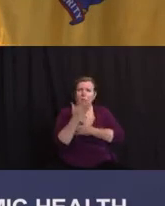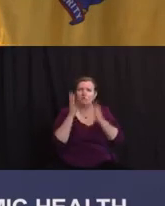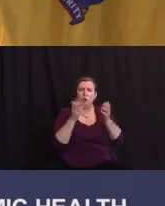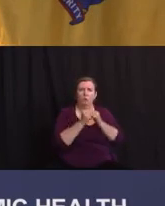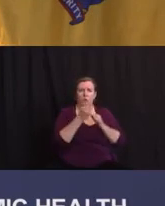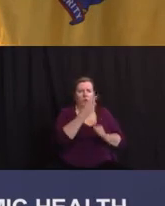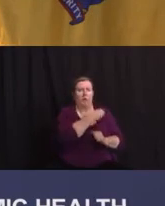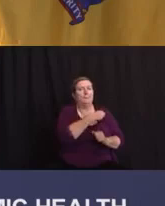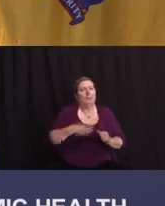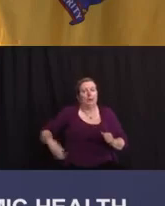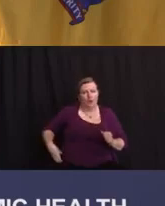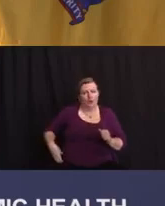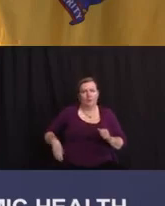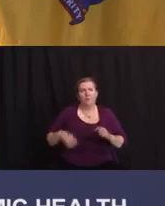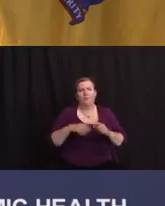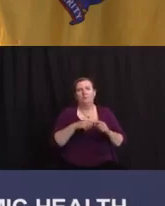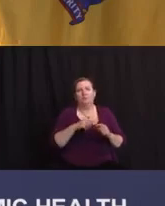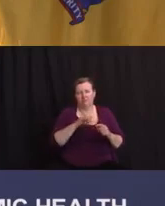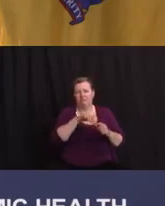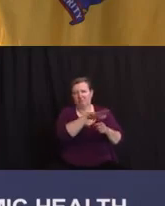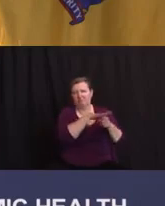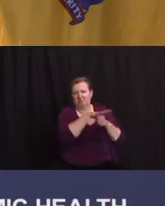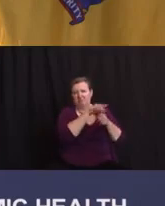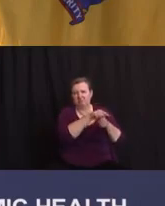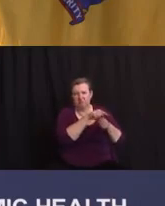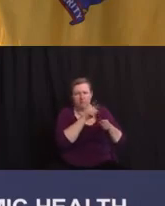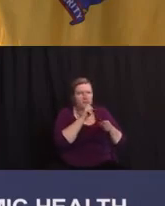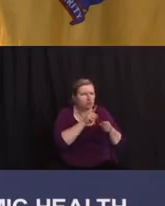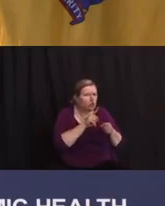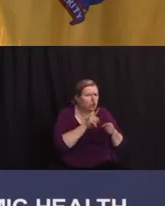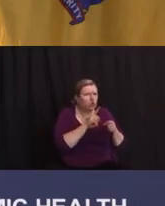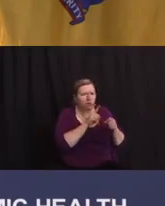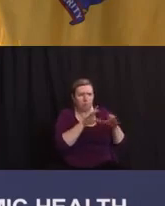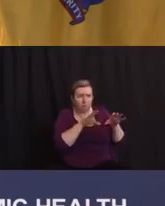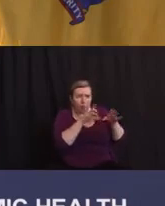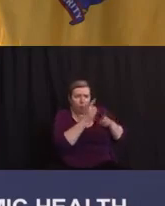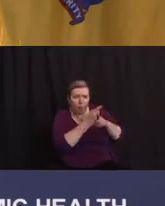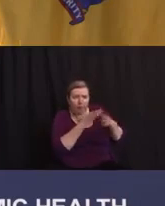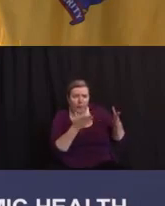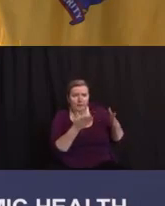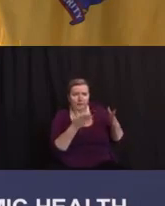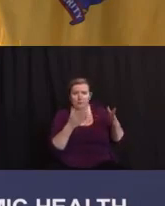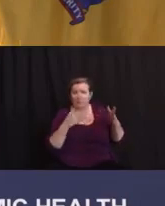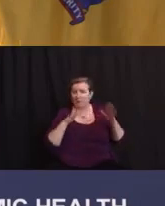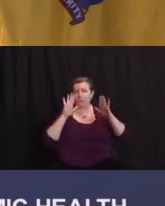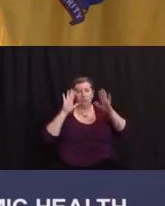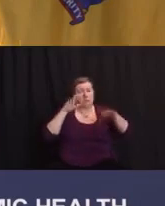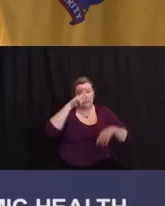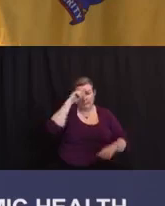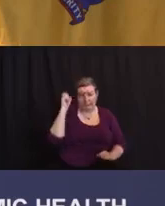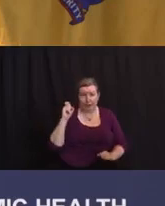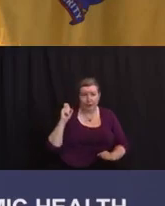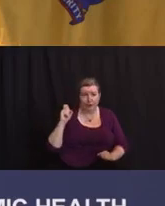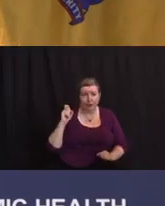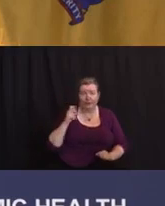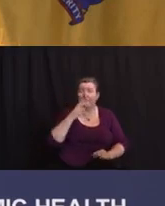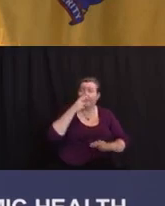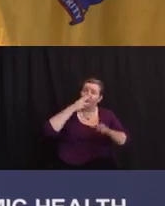folks are doing the right thing. Having a great summer. Who can blame you for wanting to have fun? But do it responsibly. Keep doing